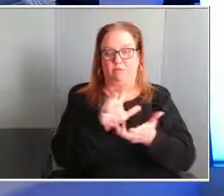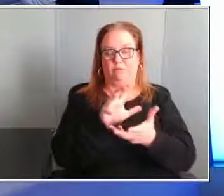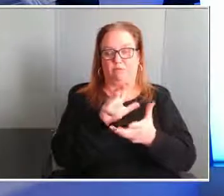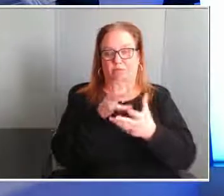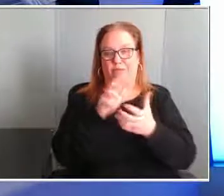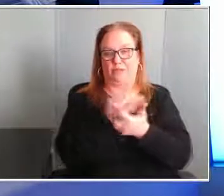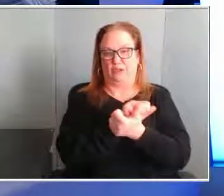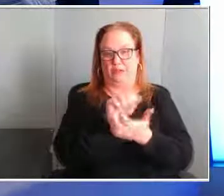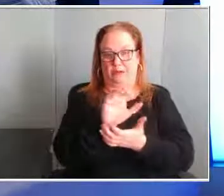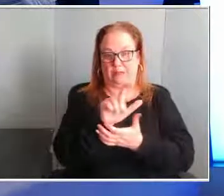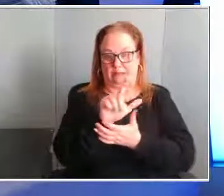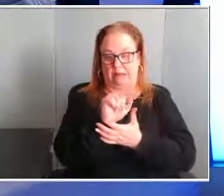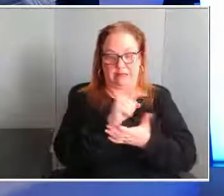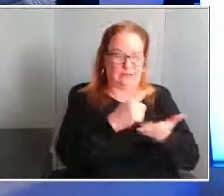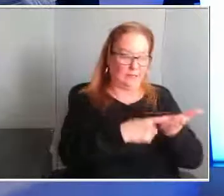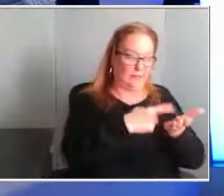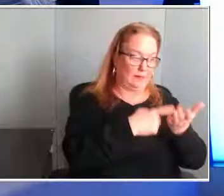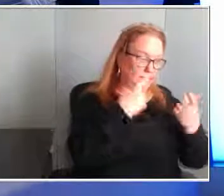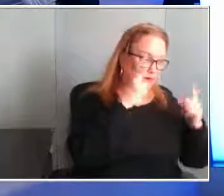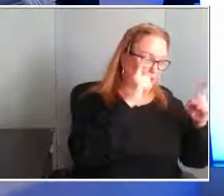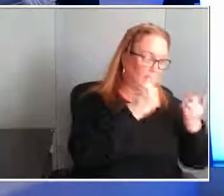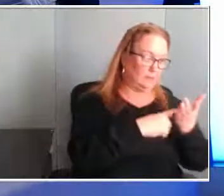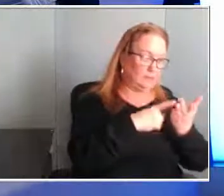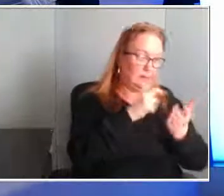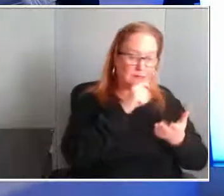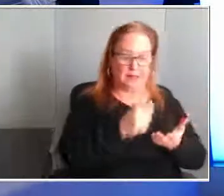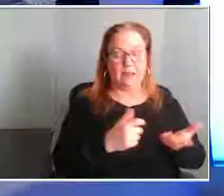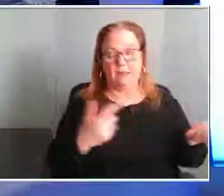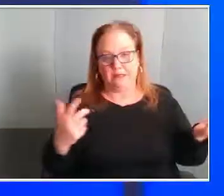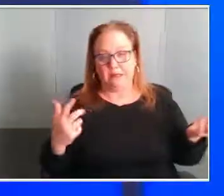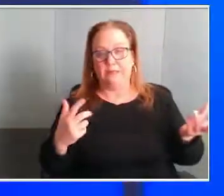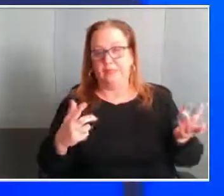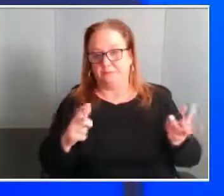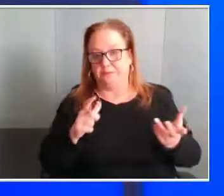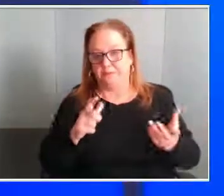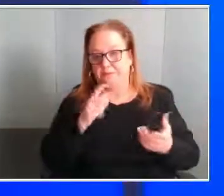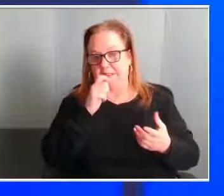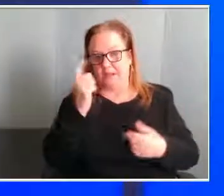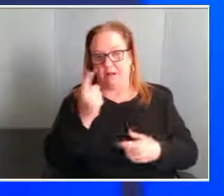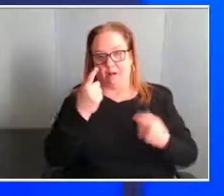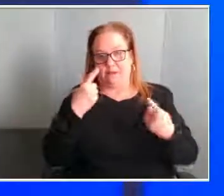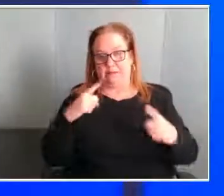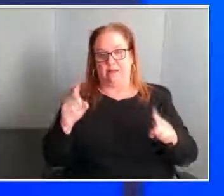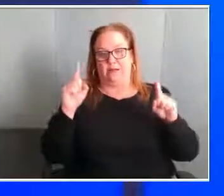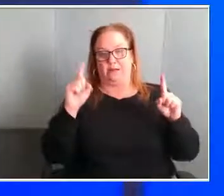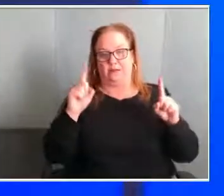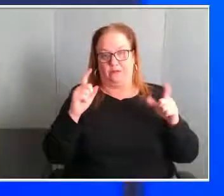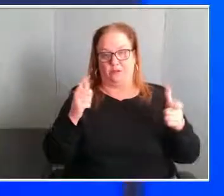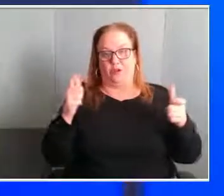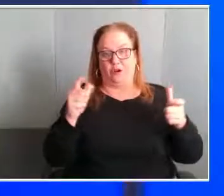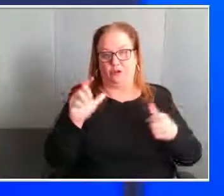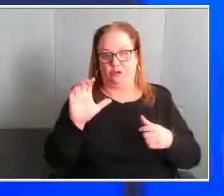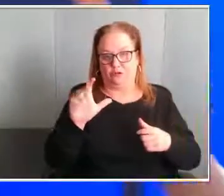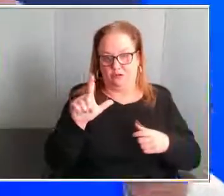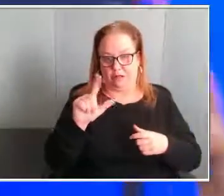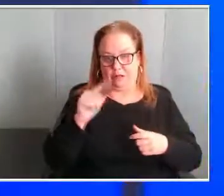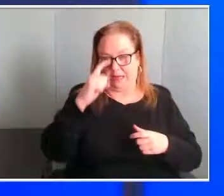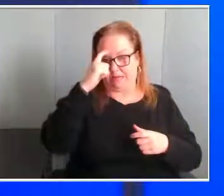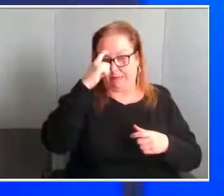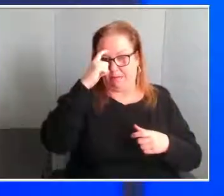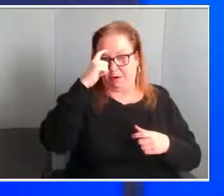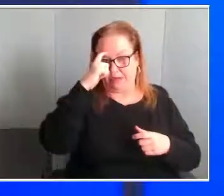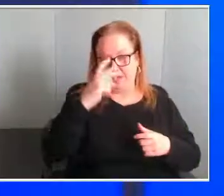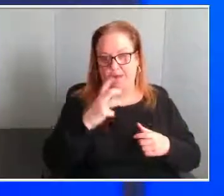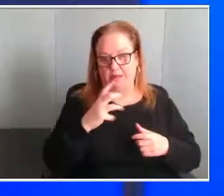those sometimes worked and sometimes didn't. Right, it's not terribly effective for the large clots in the brain that